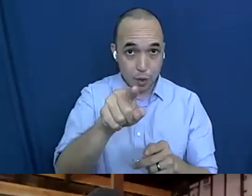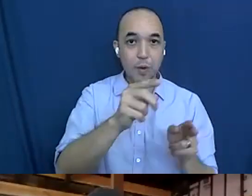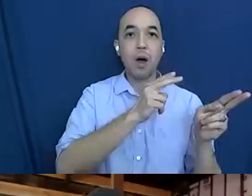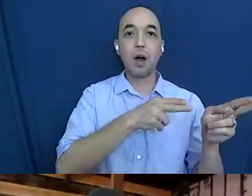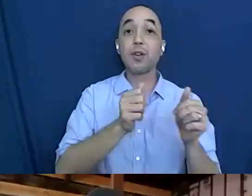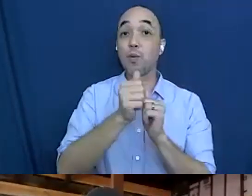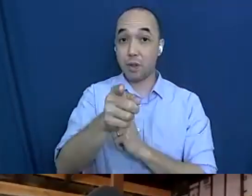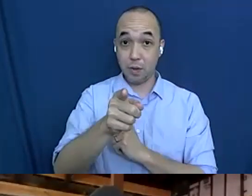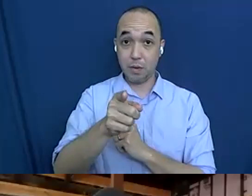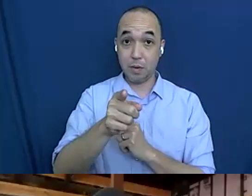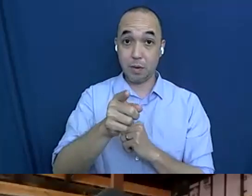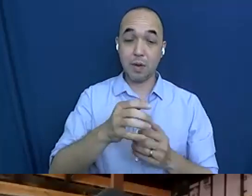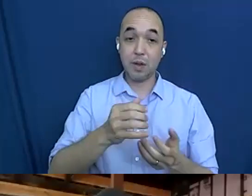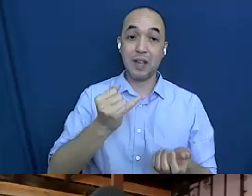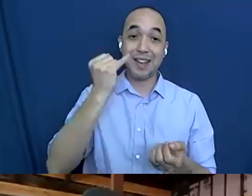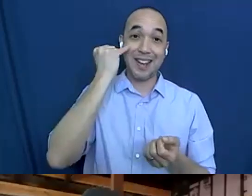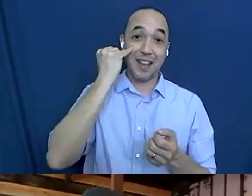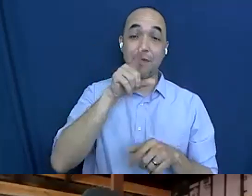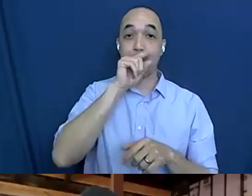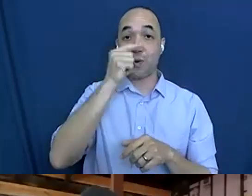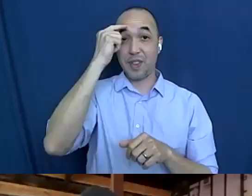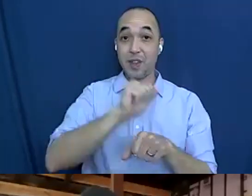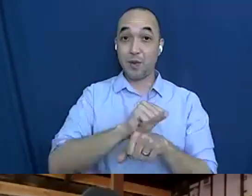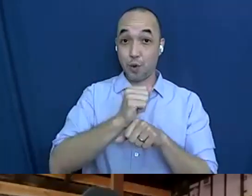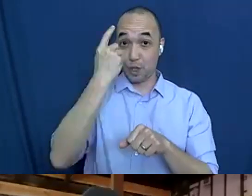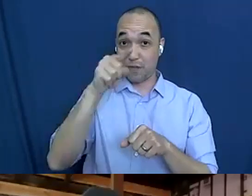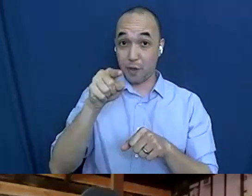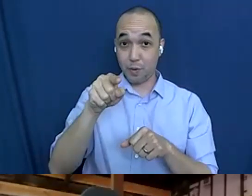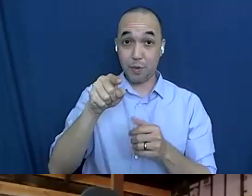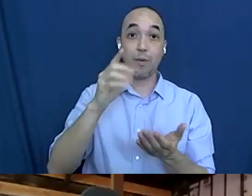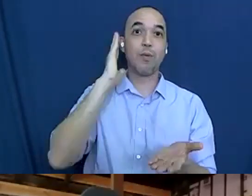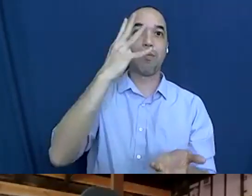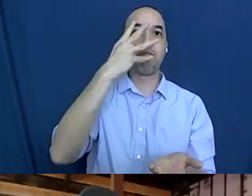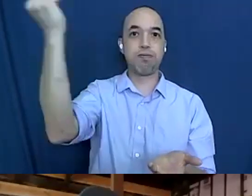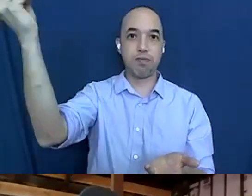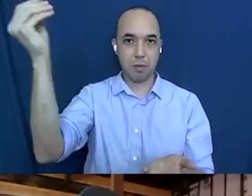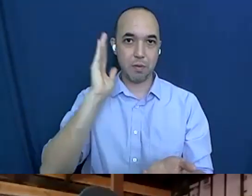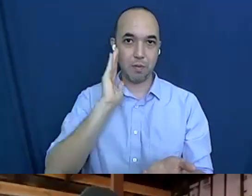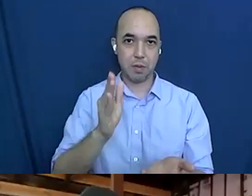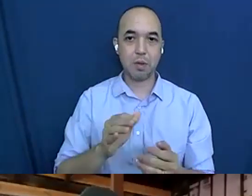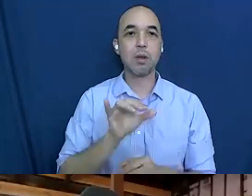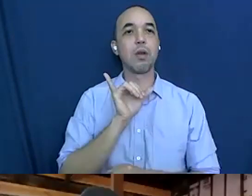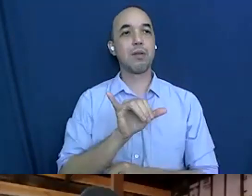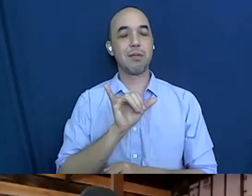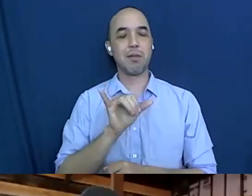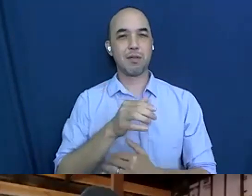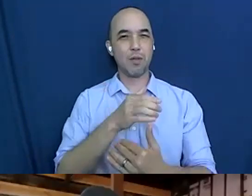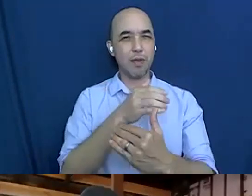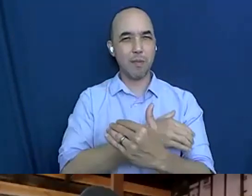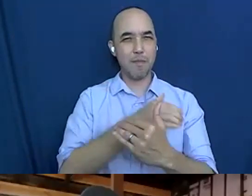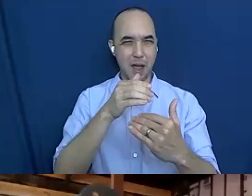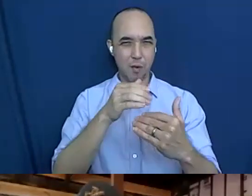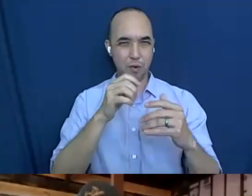ever make your bird think it works for you, you're gonna lose that bird. Wow, so the power dynamic is very much a